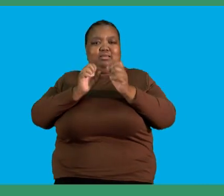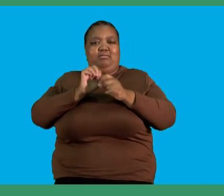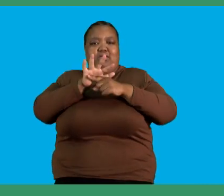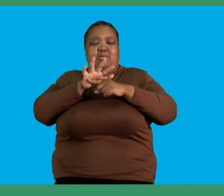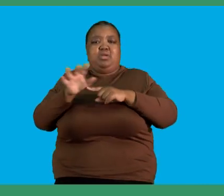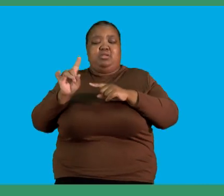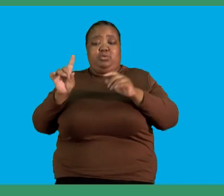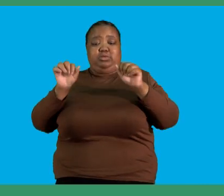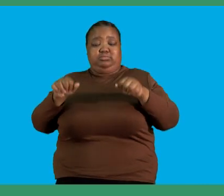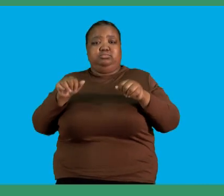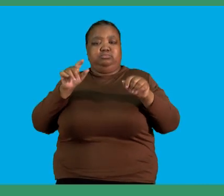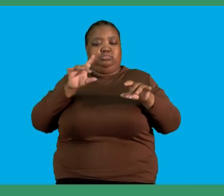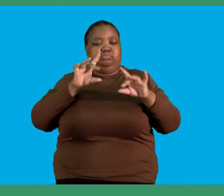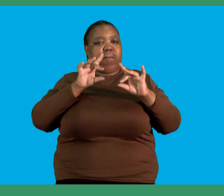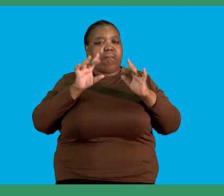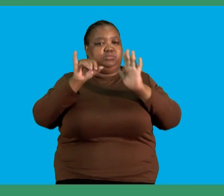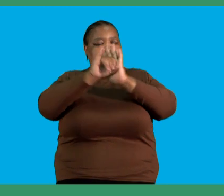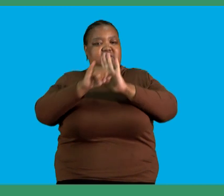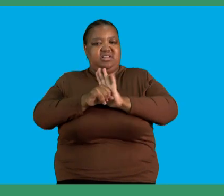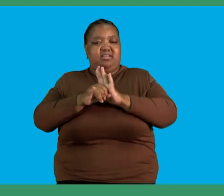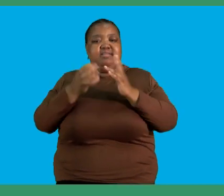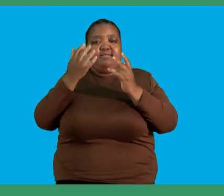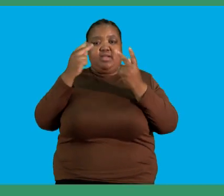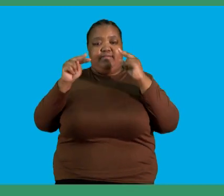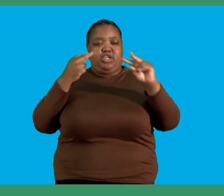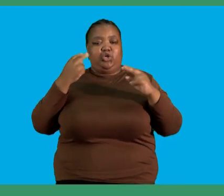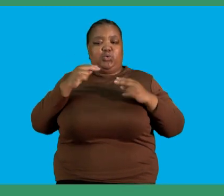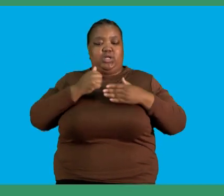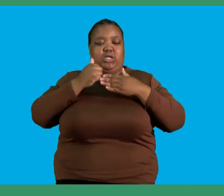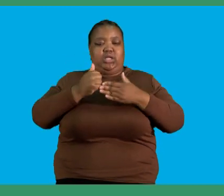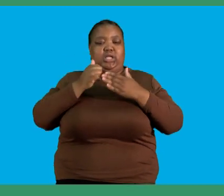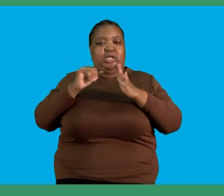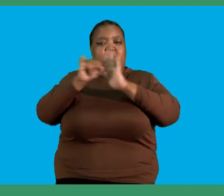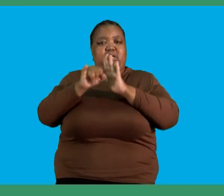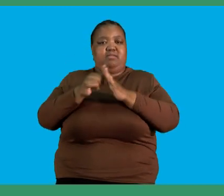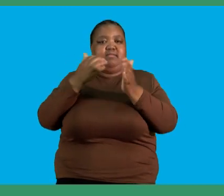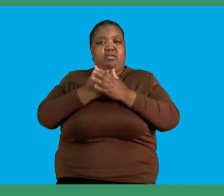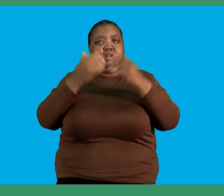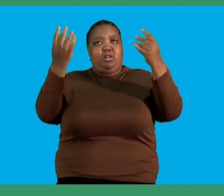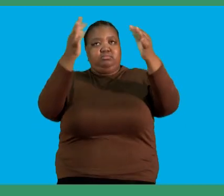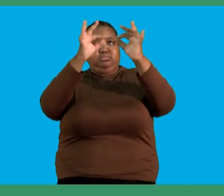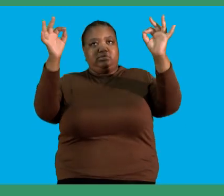in a better position to identify the visual aid from a statement or